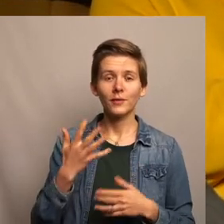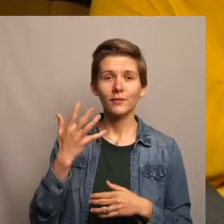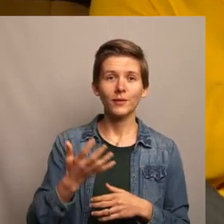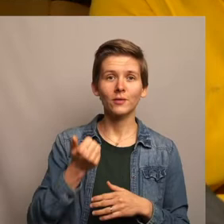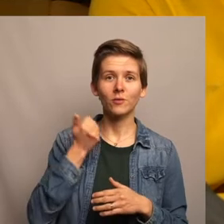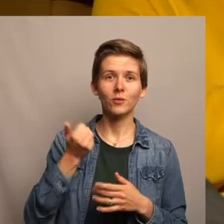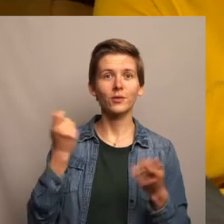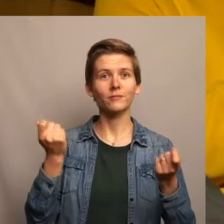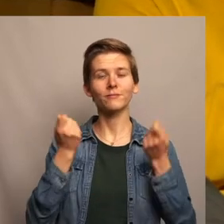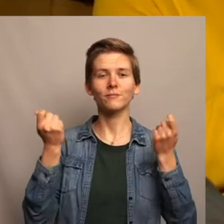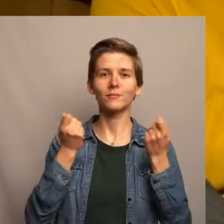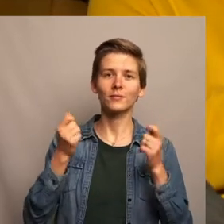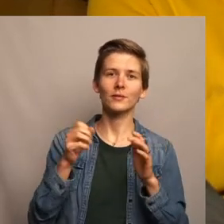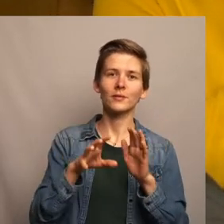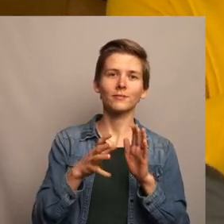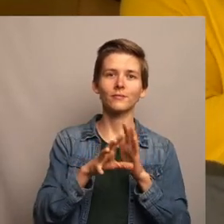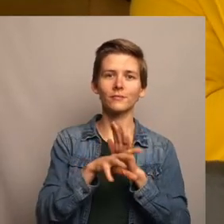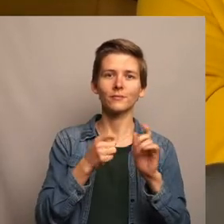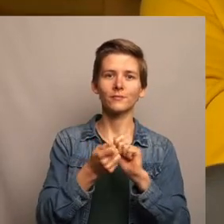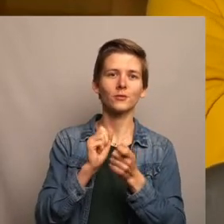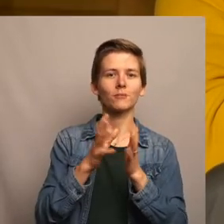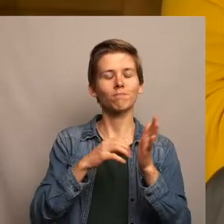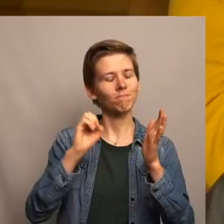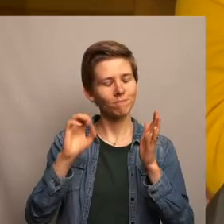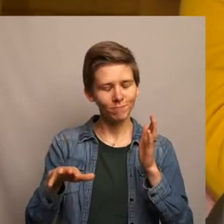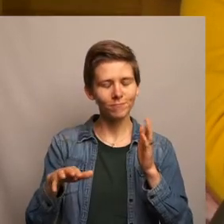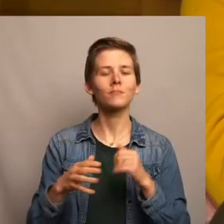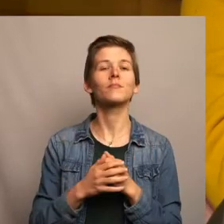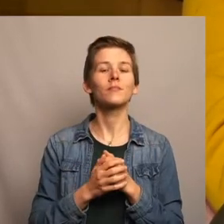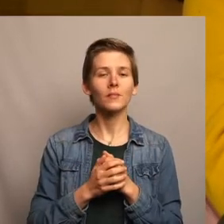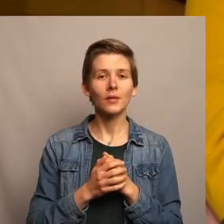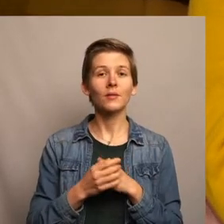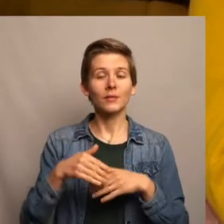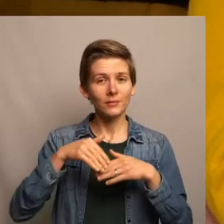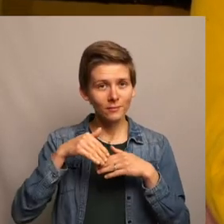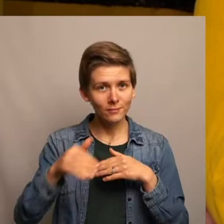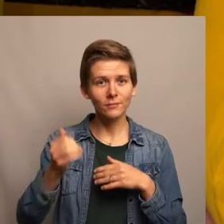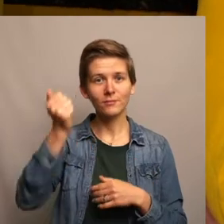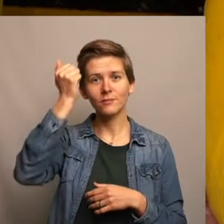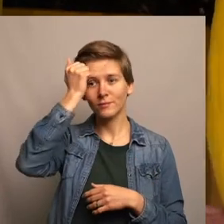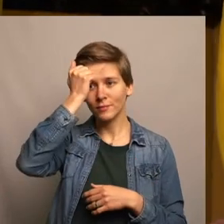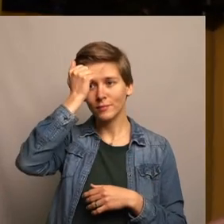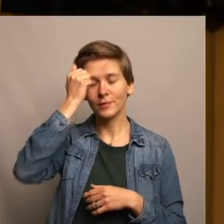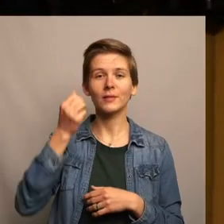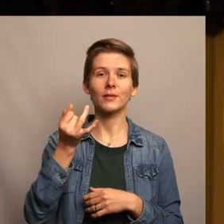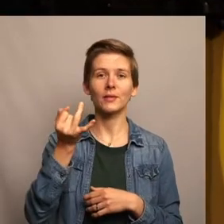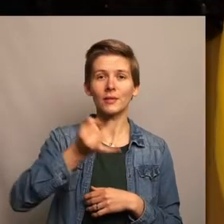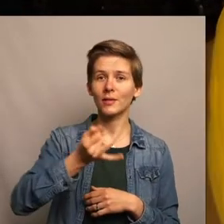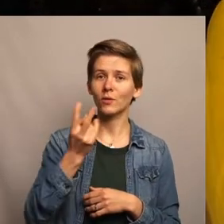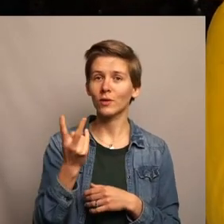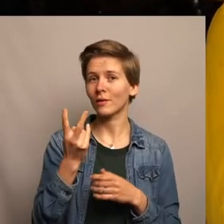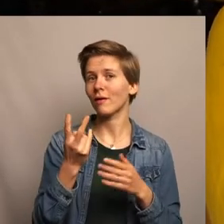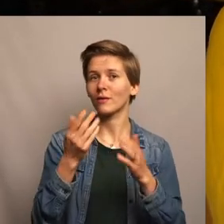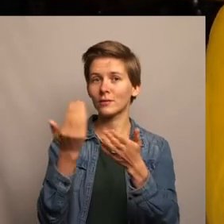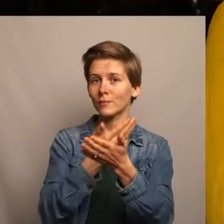this criminalization of the homosexuality in Finland, we need to still remember that we have 72 country who people